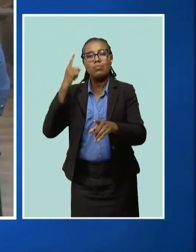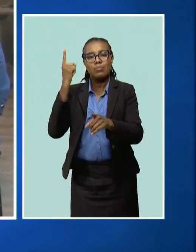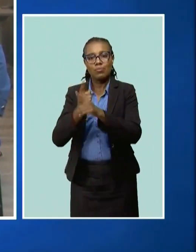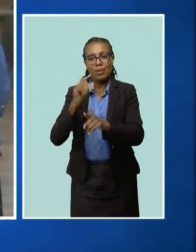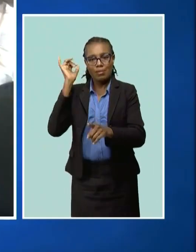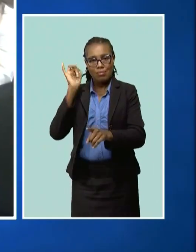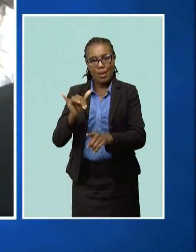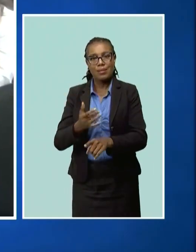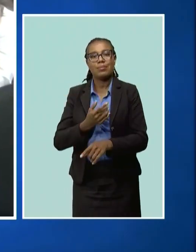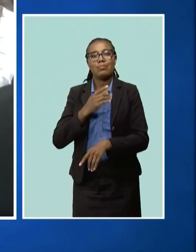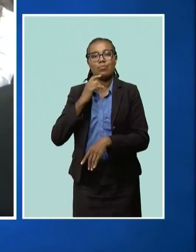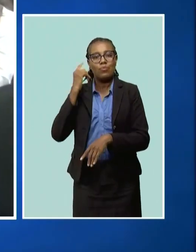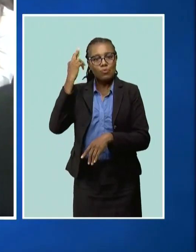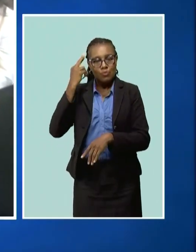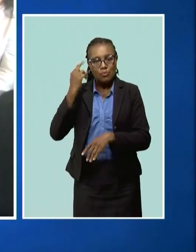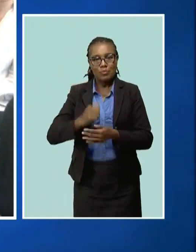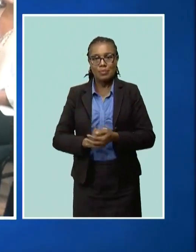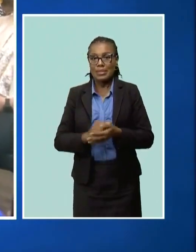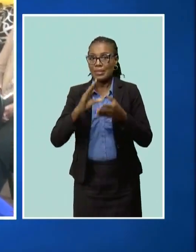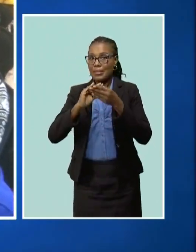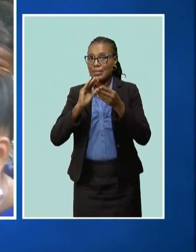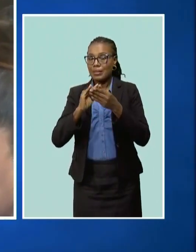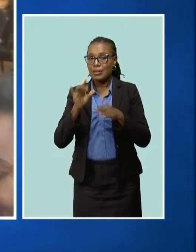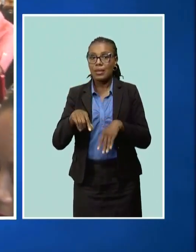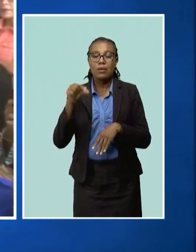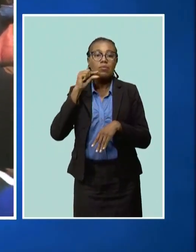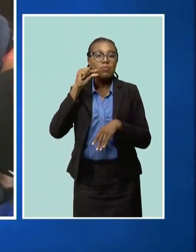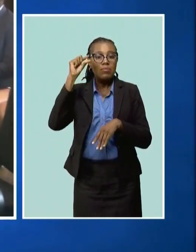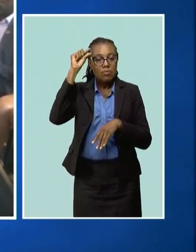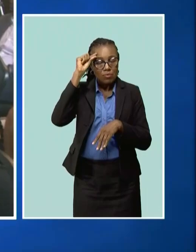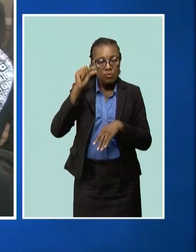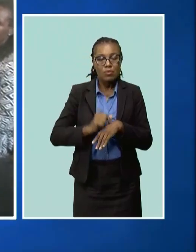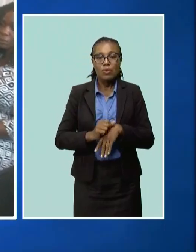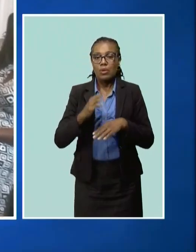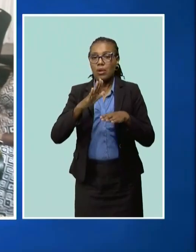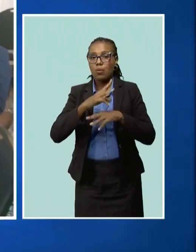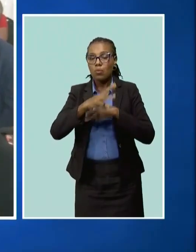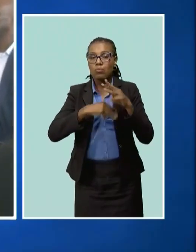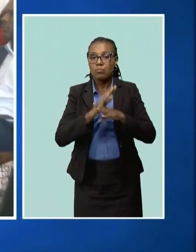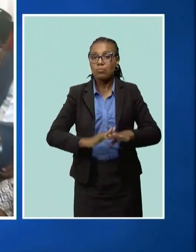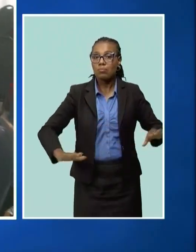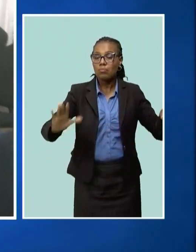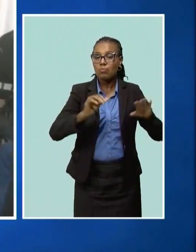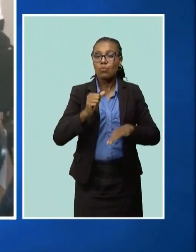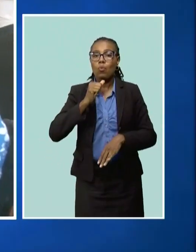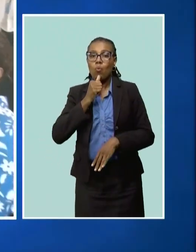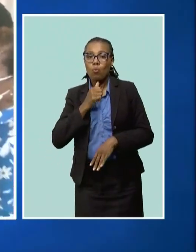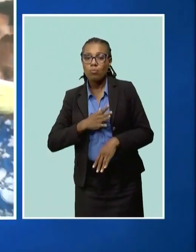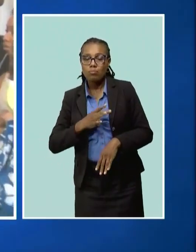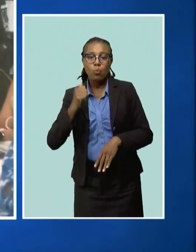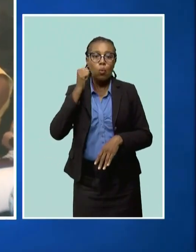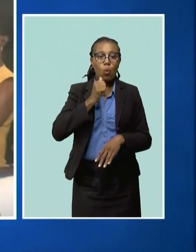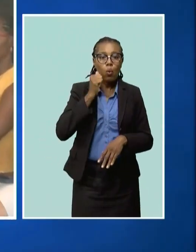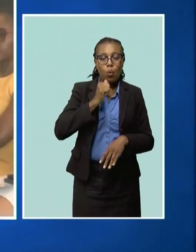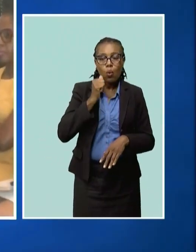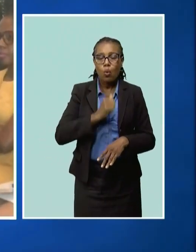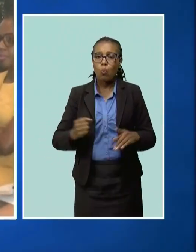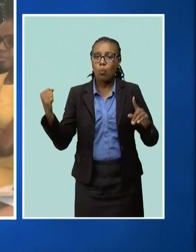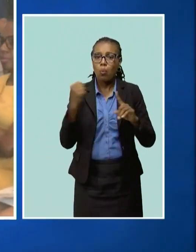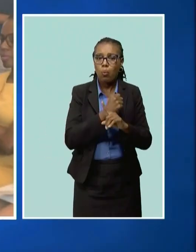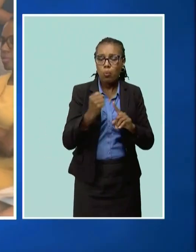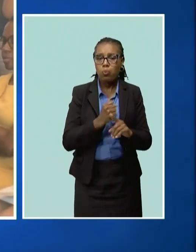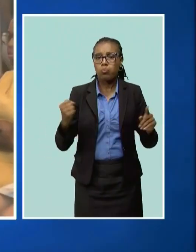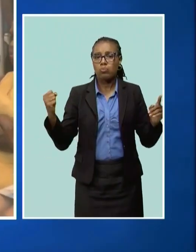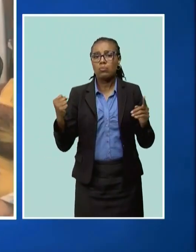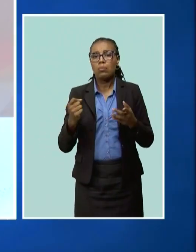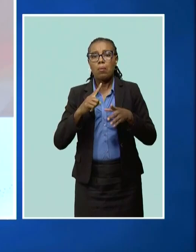says gender-based violence has impacted women and girls globally with a greater frequency than males, but both are negatively impacted